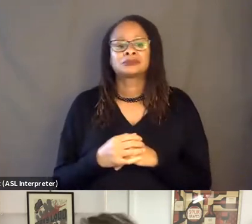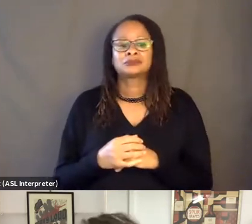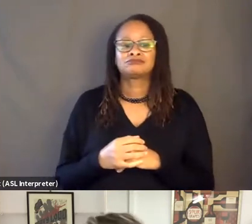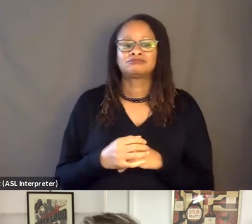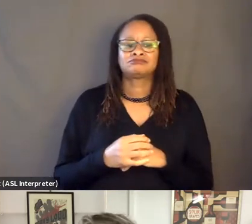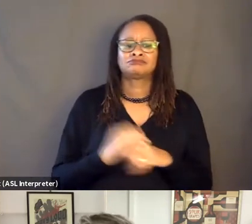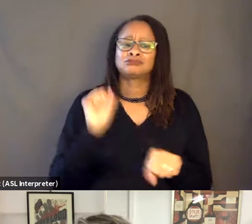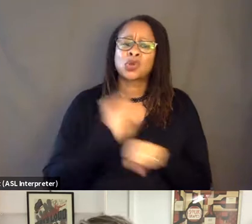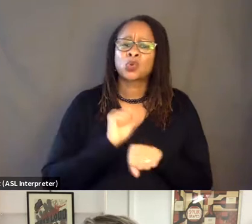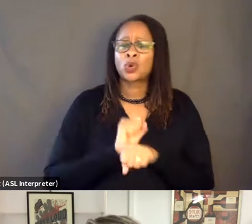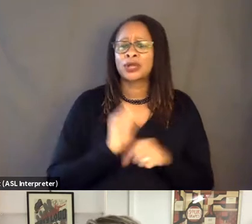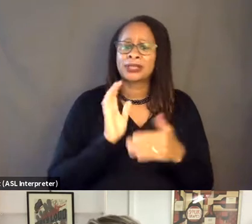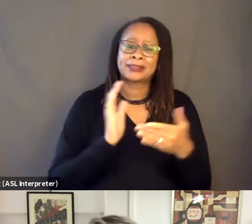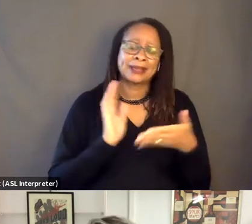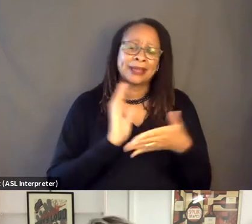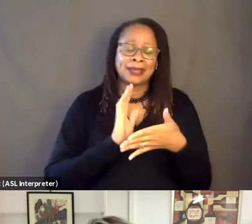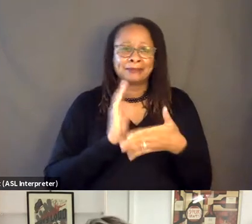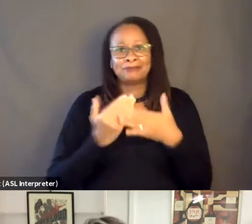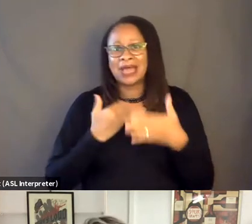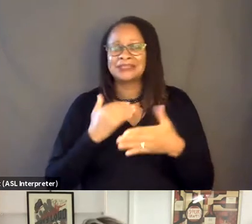past, made films around the theme of autism